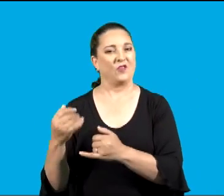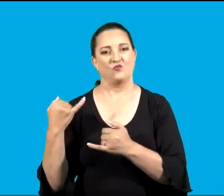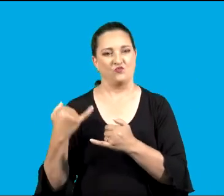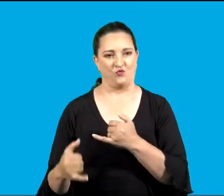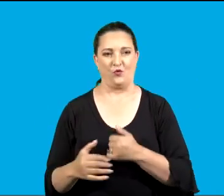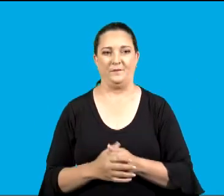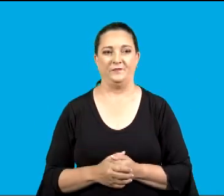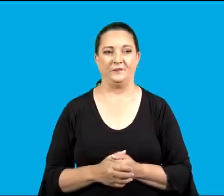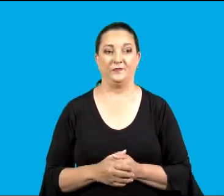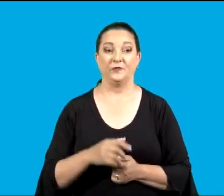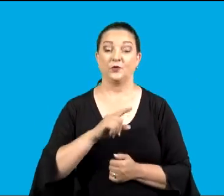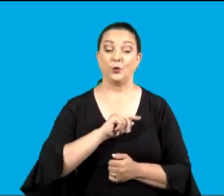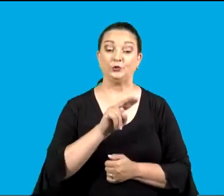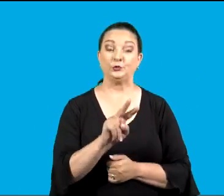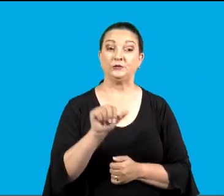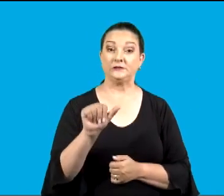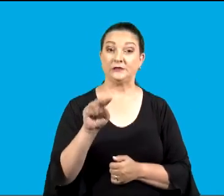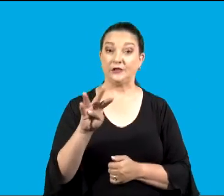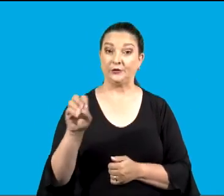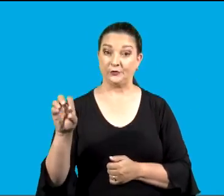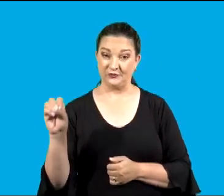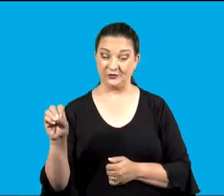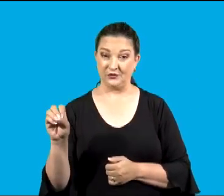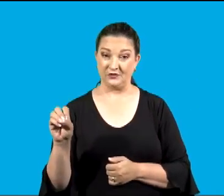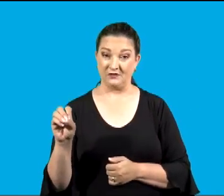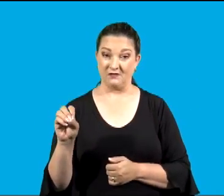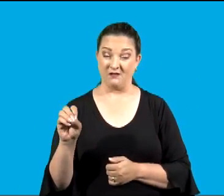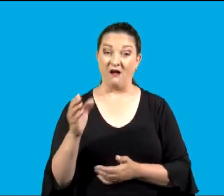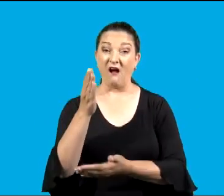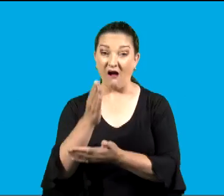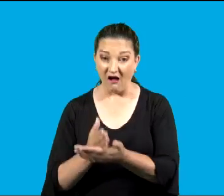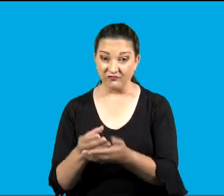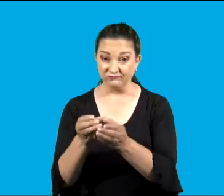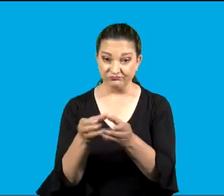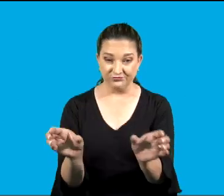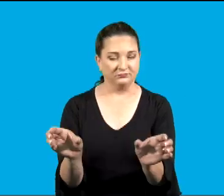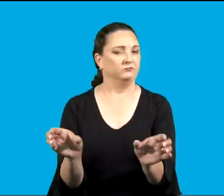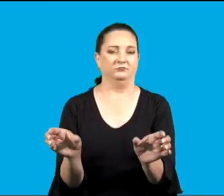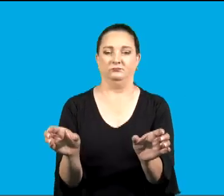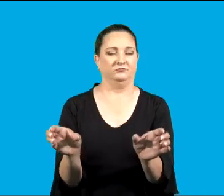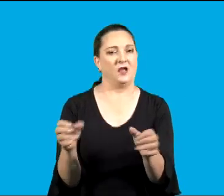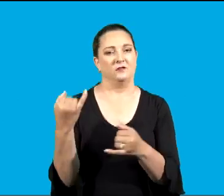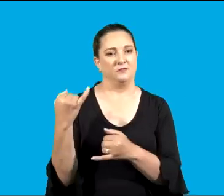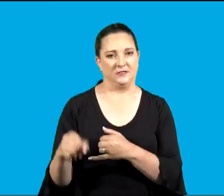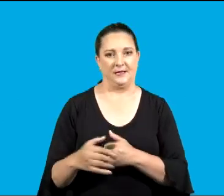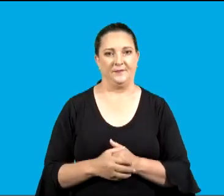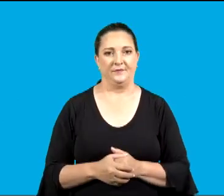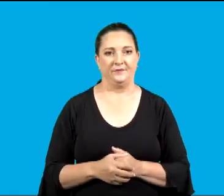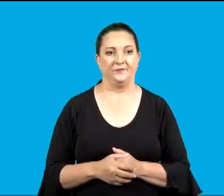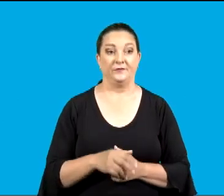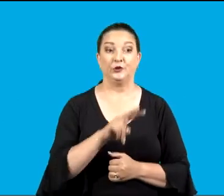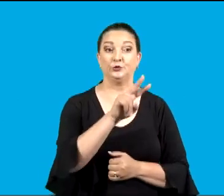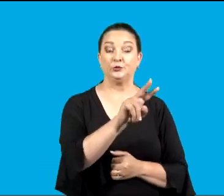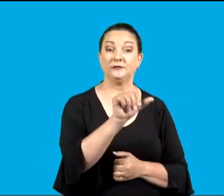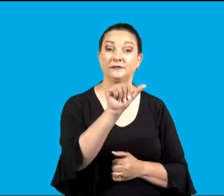in error. So the expense of 26.4 was divided equally, all right? But that was in error. So